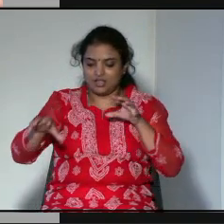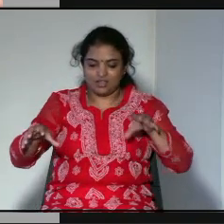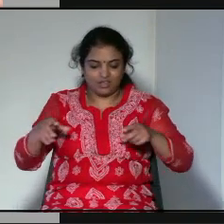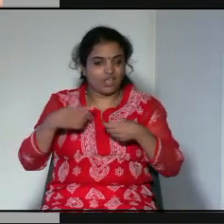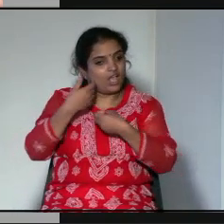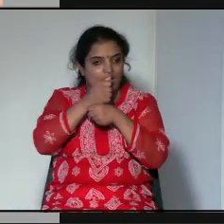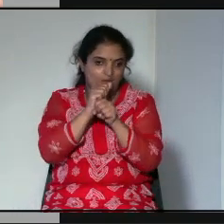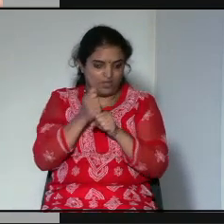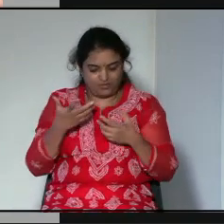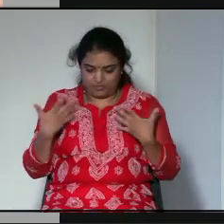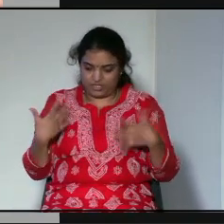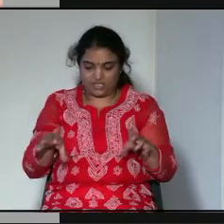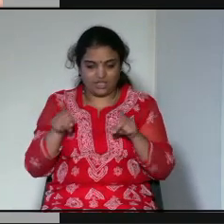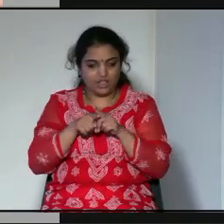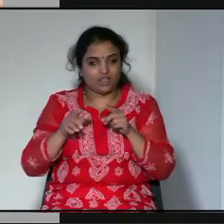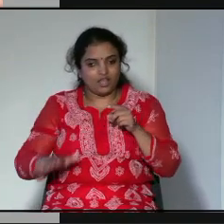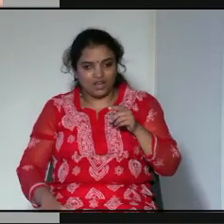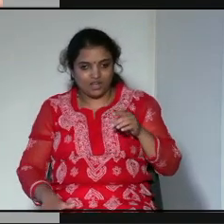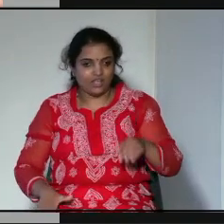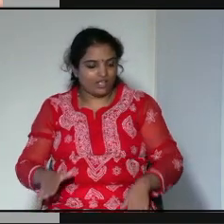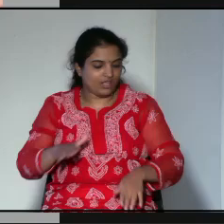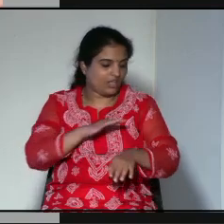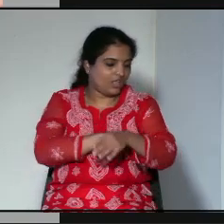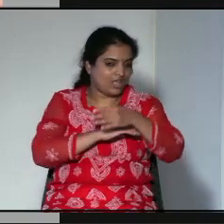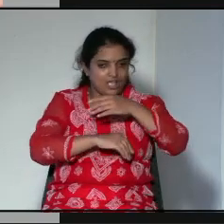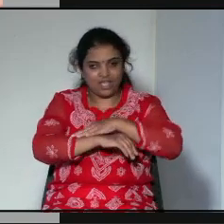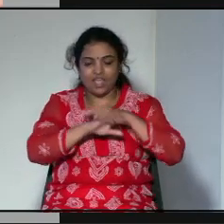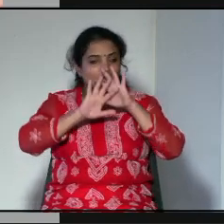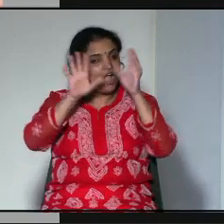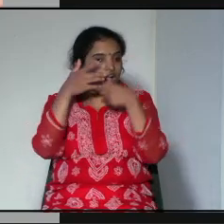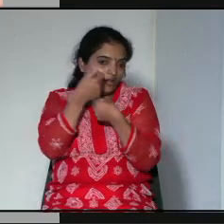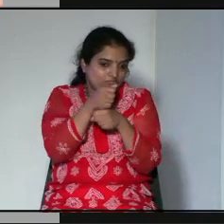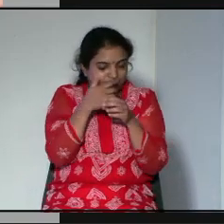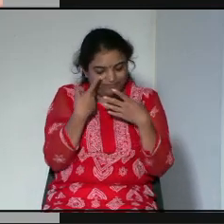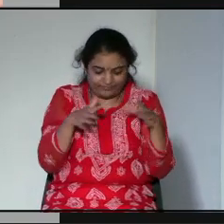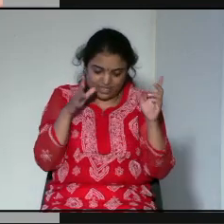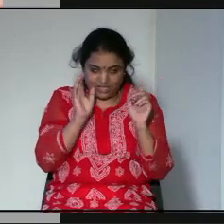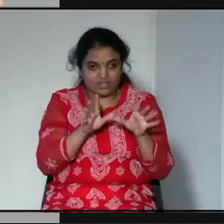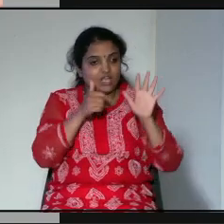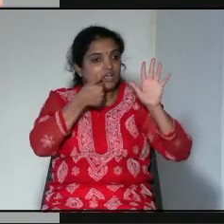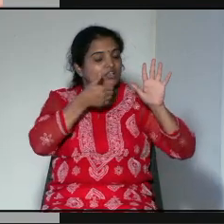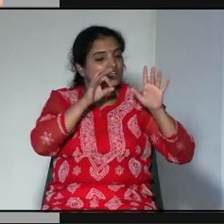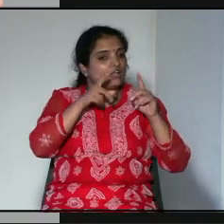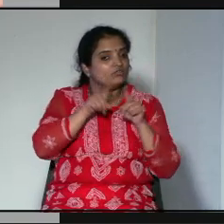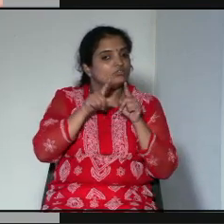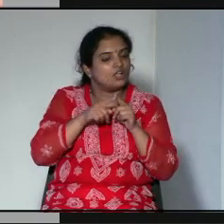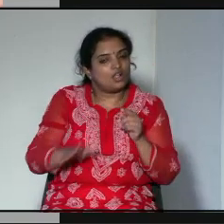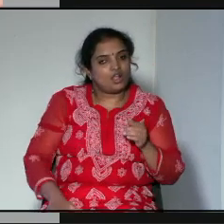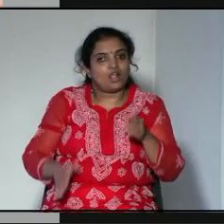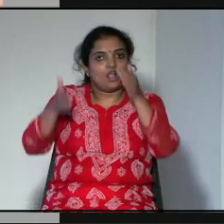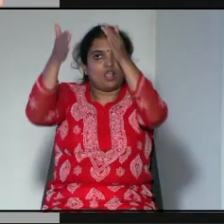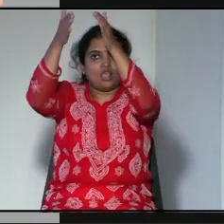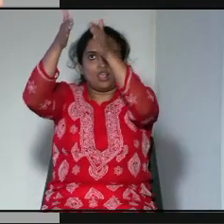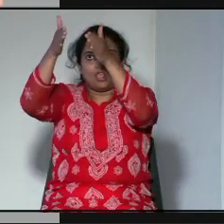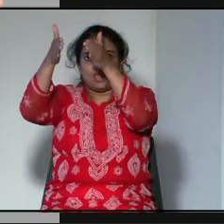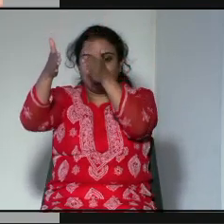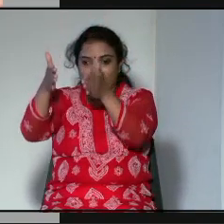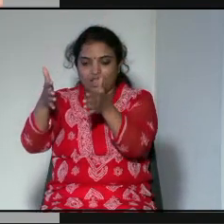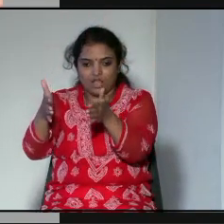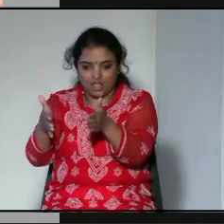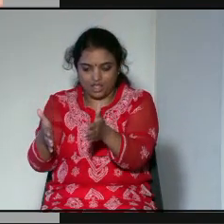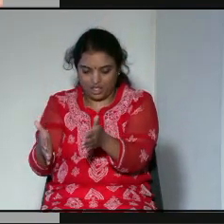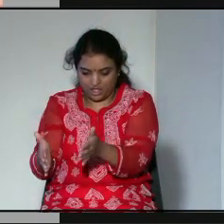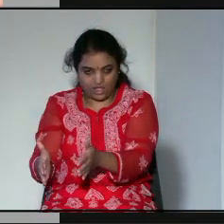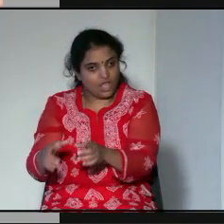to continuously improvise with the form, as for instance with the large squat legs that began to lose shape under the weight of the